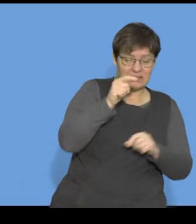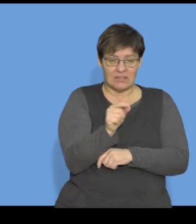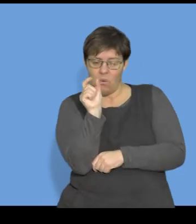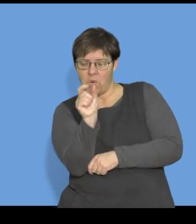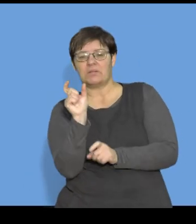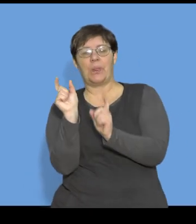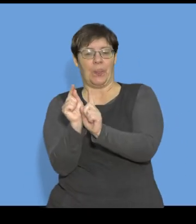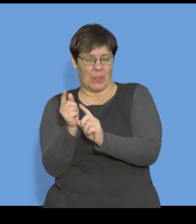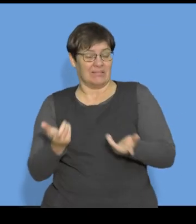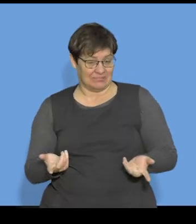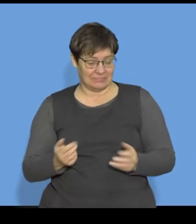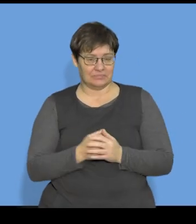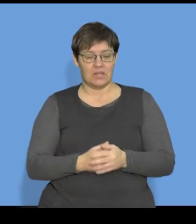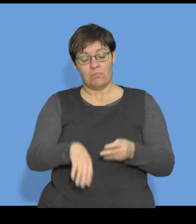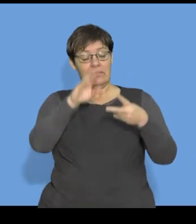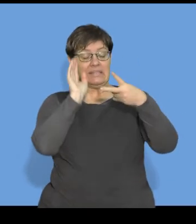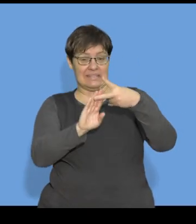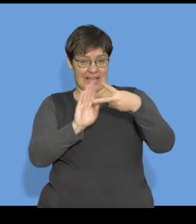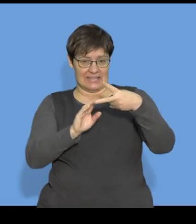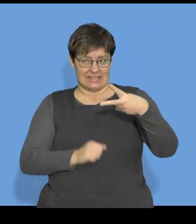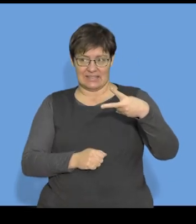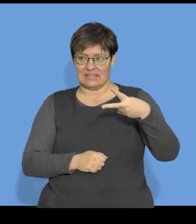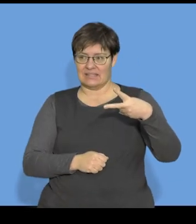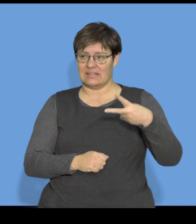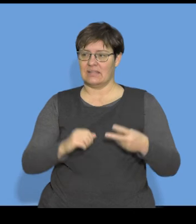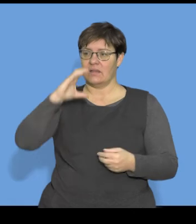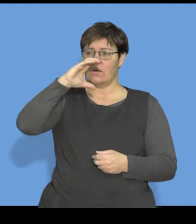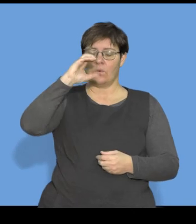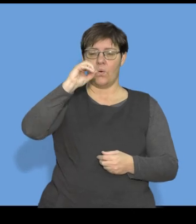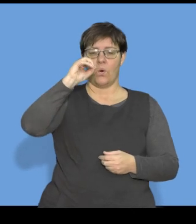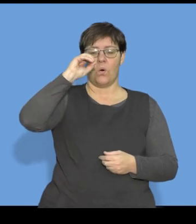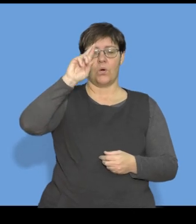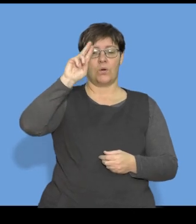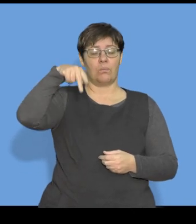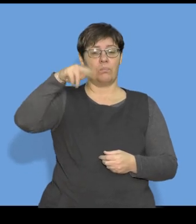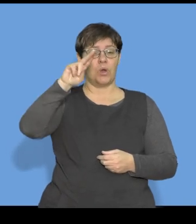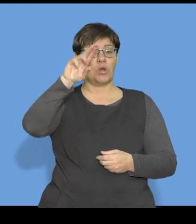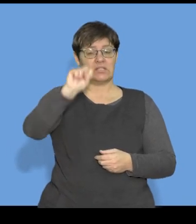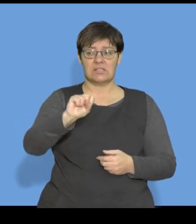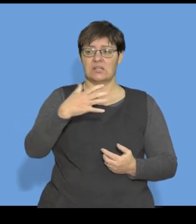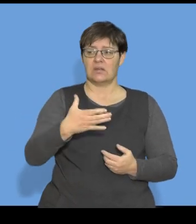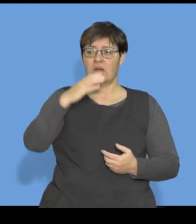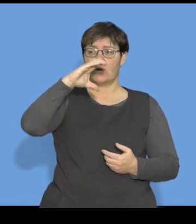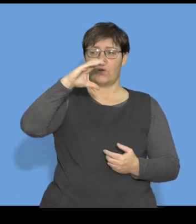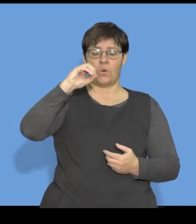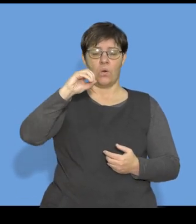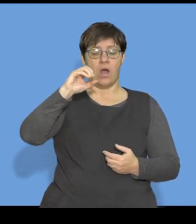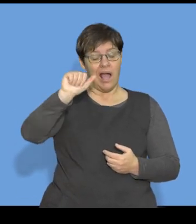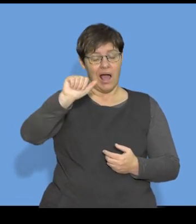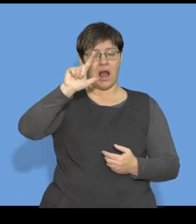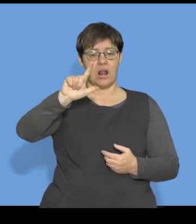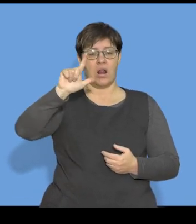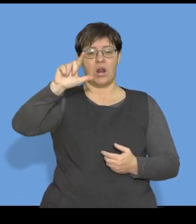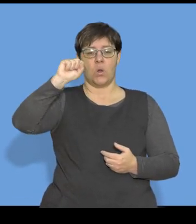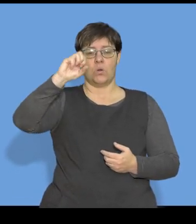Then from there, we move to the second one, the corpus callosum. The corpus callosum, we're looking at